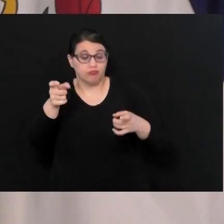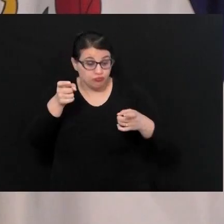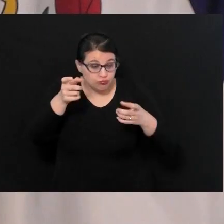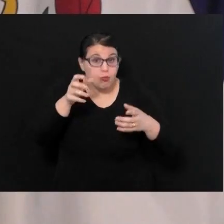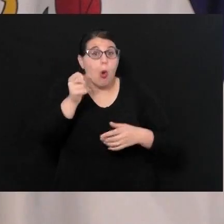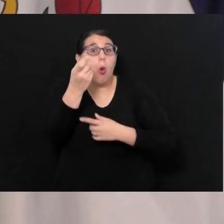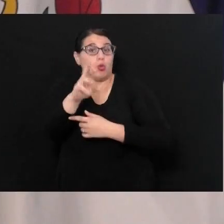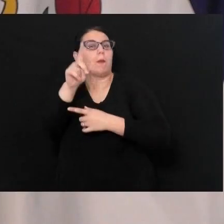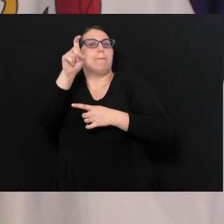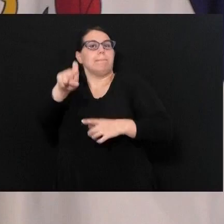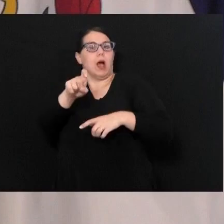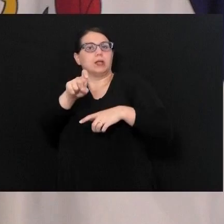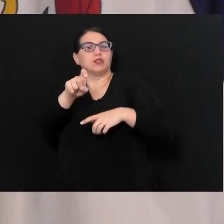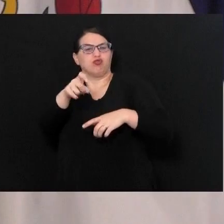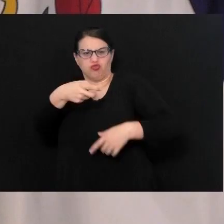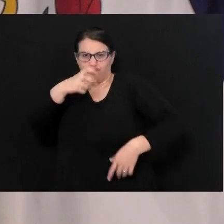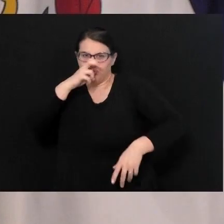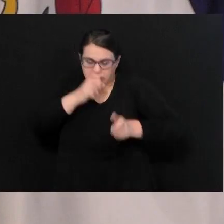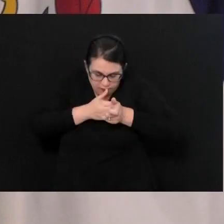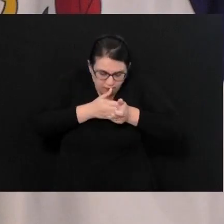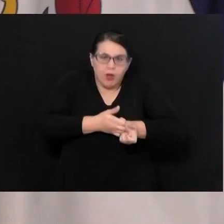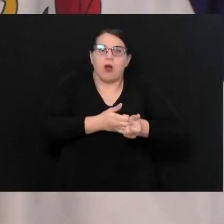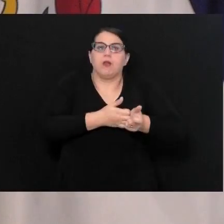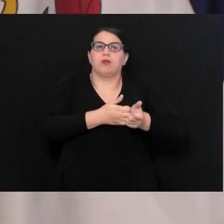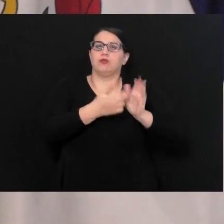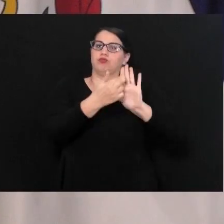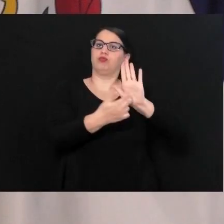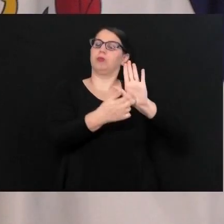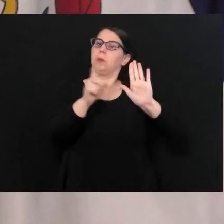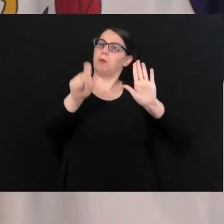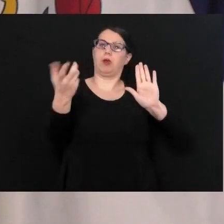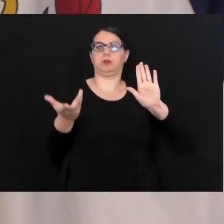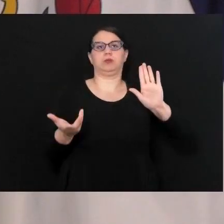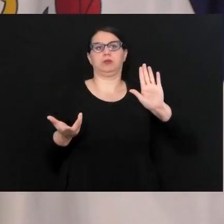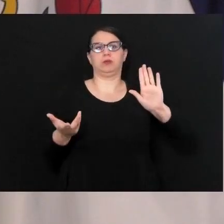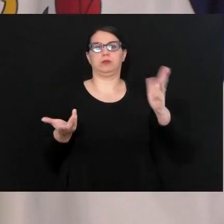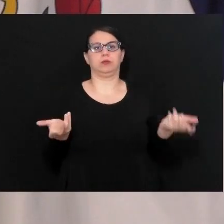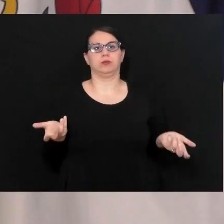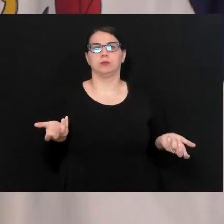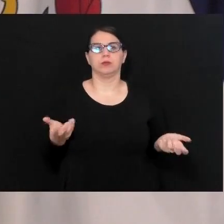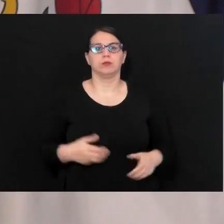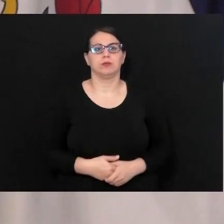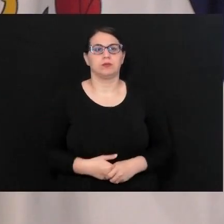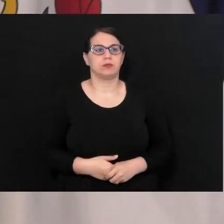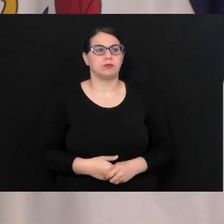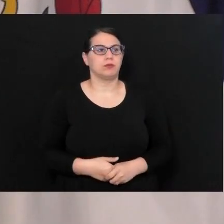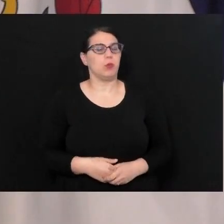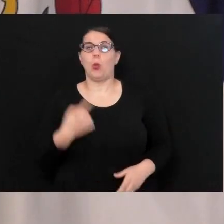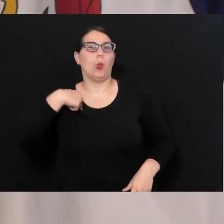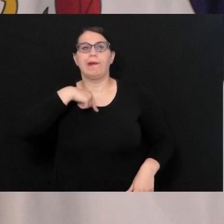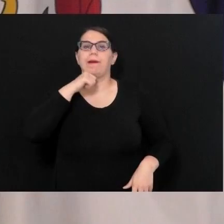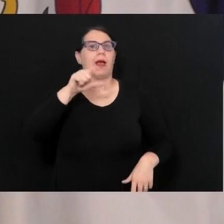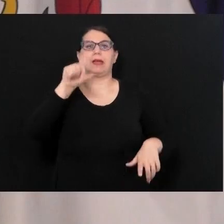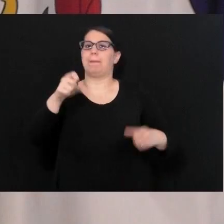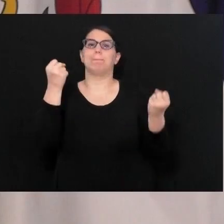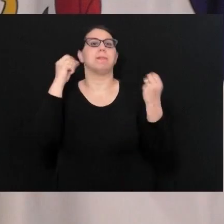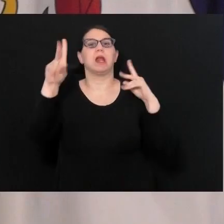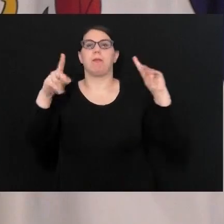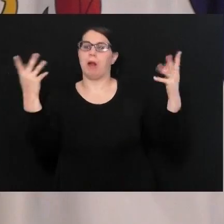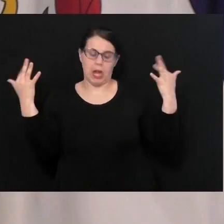and everything, within the people there. And we don't need to just, a whole bunch of people piled in on top of one another. And